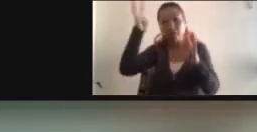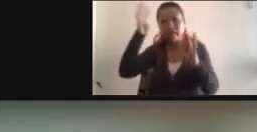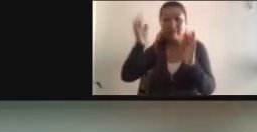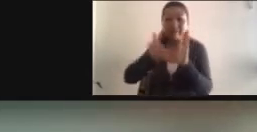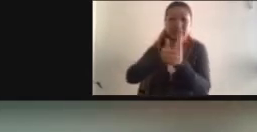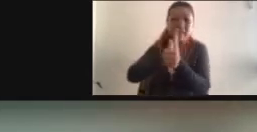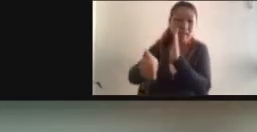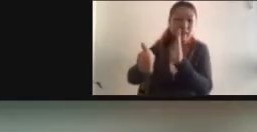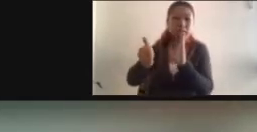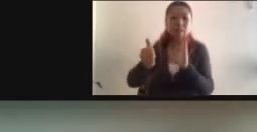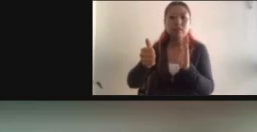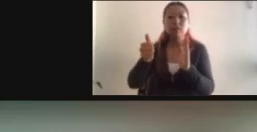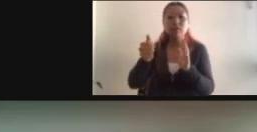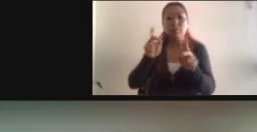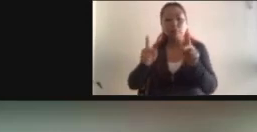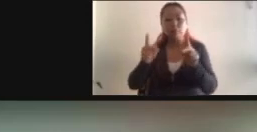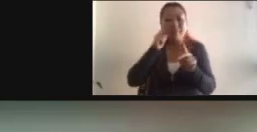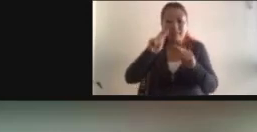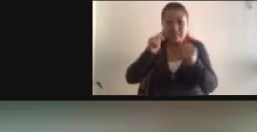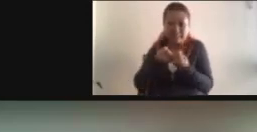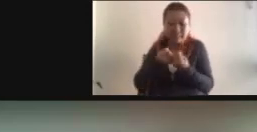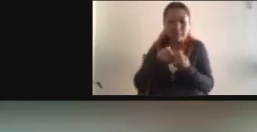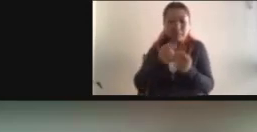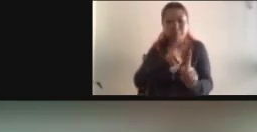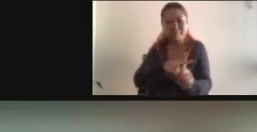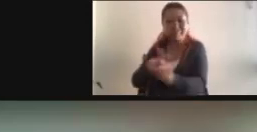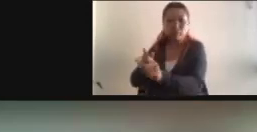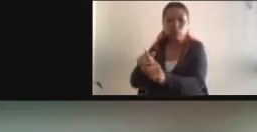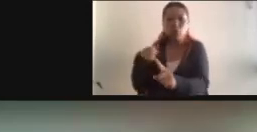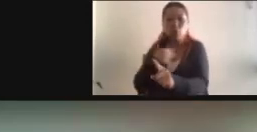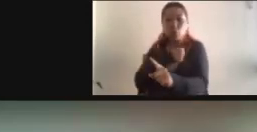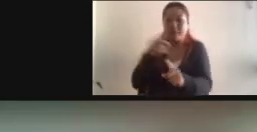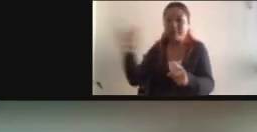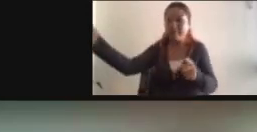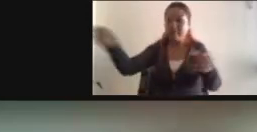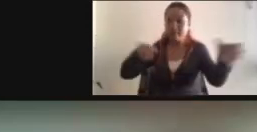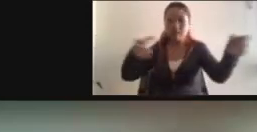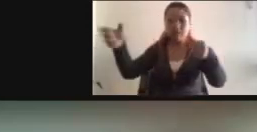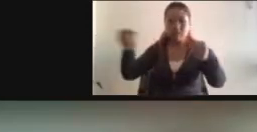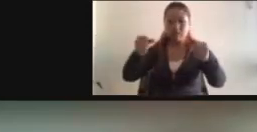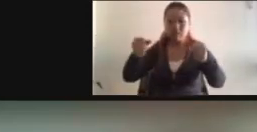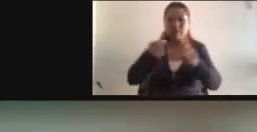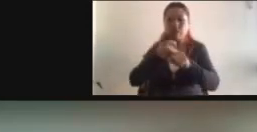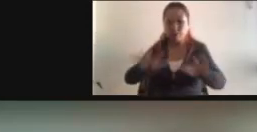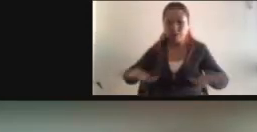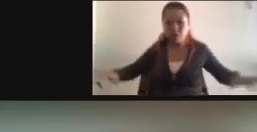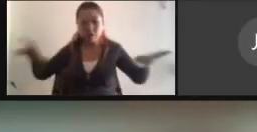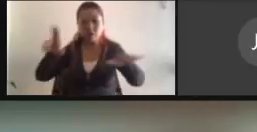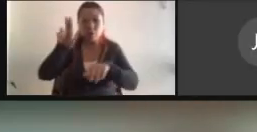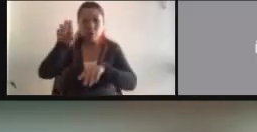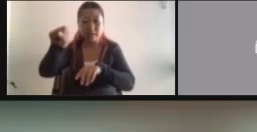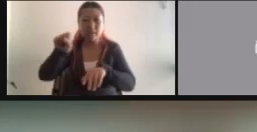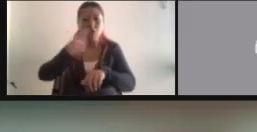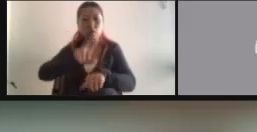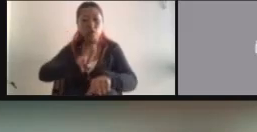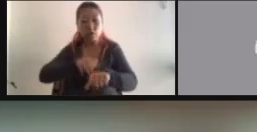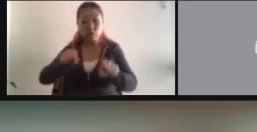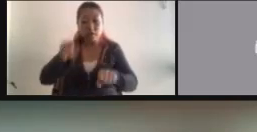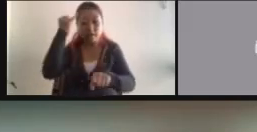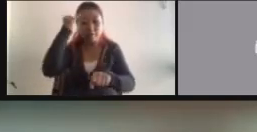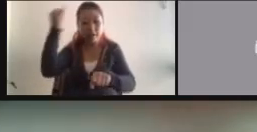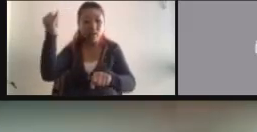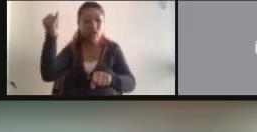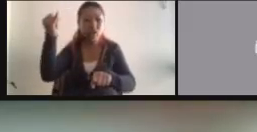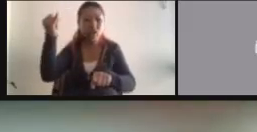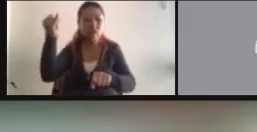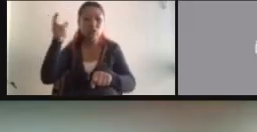to this team. And so we've brought people together from all across the country. And of course, you can imagine when